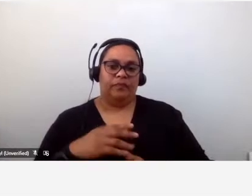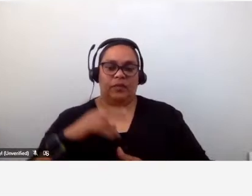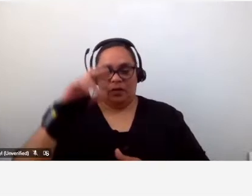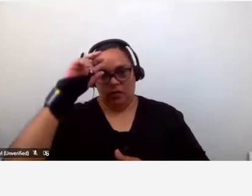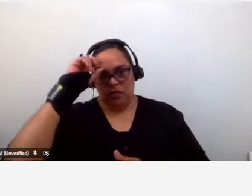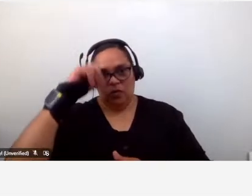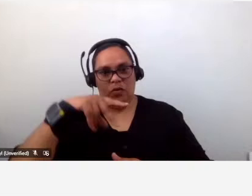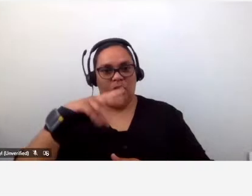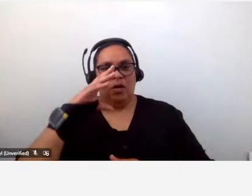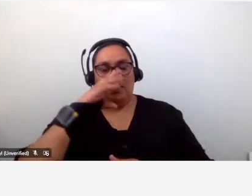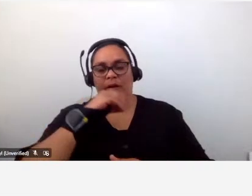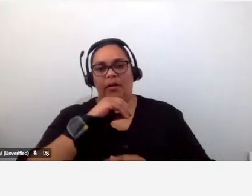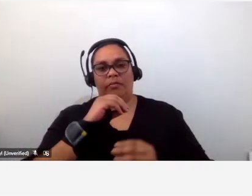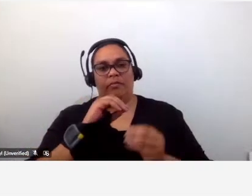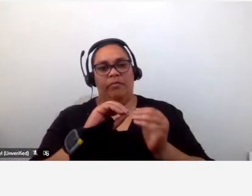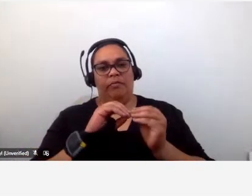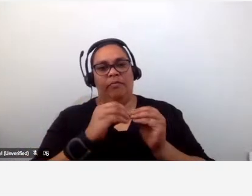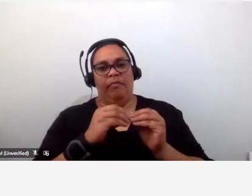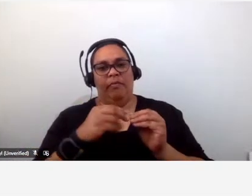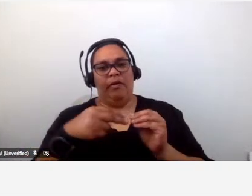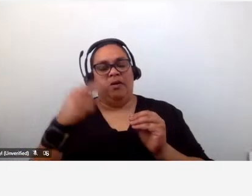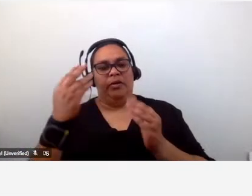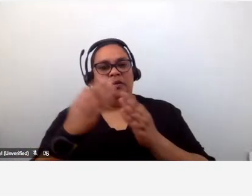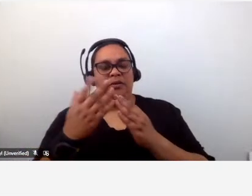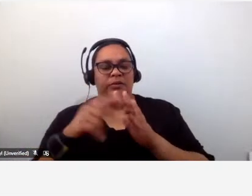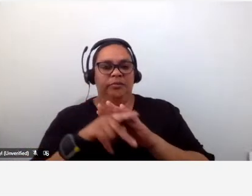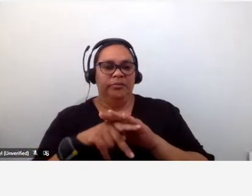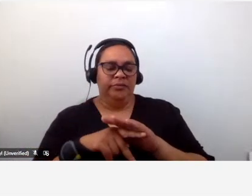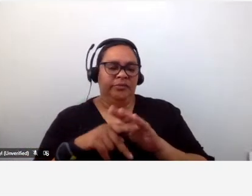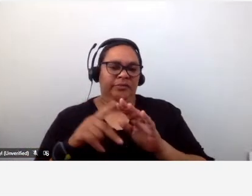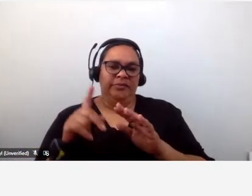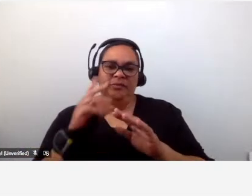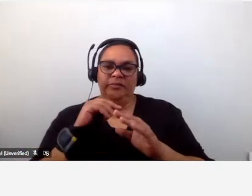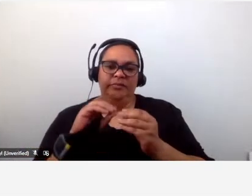students should not be made, but like high schools or in primary, to